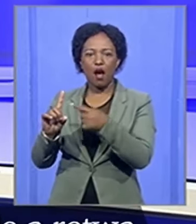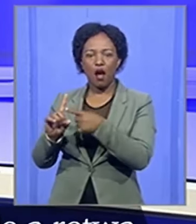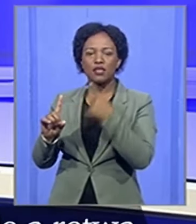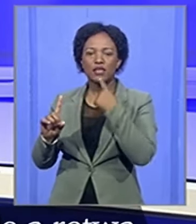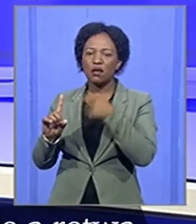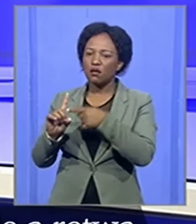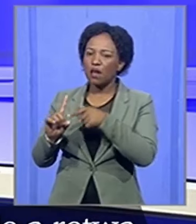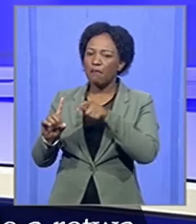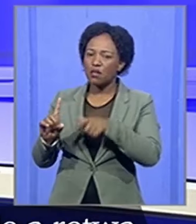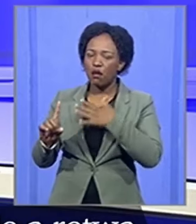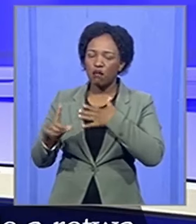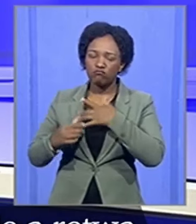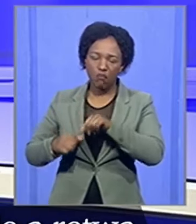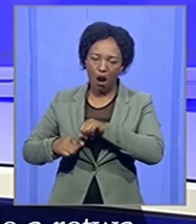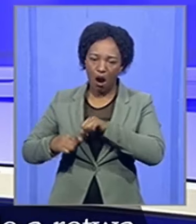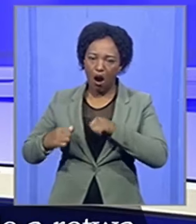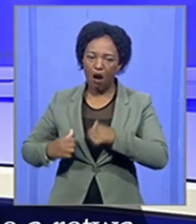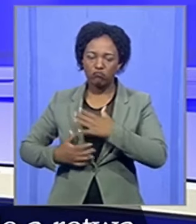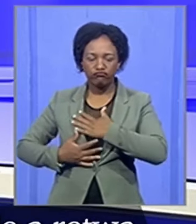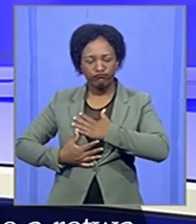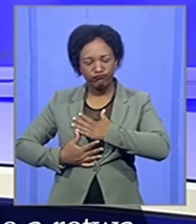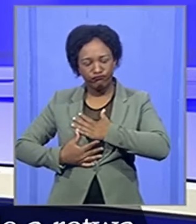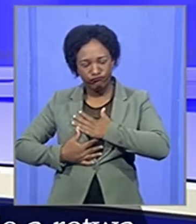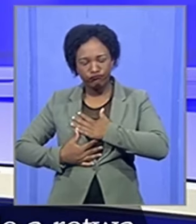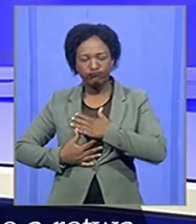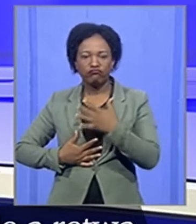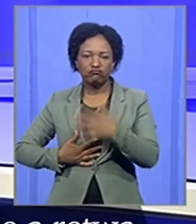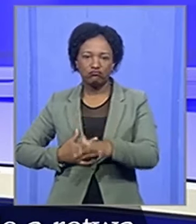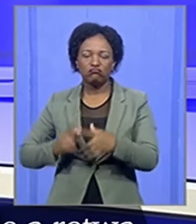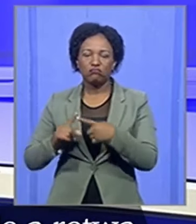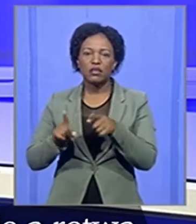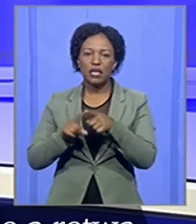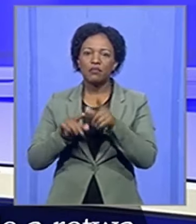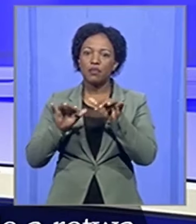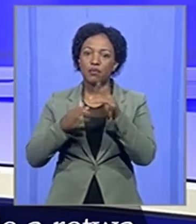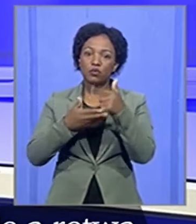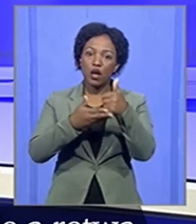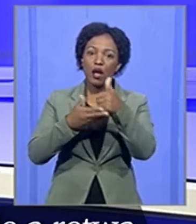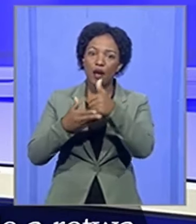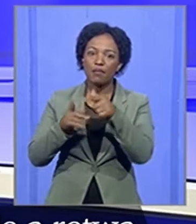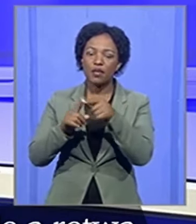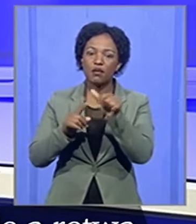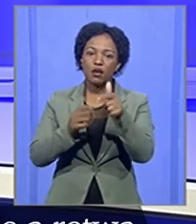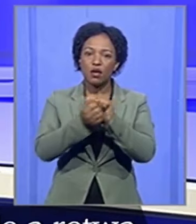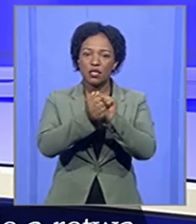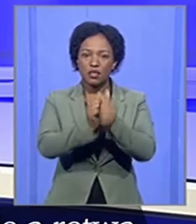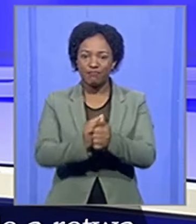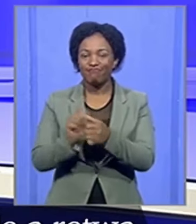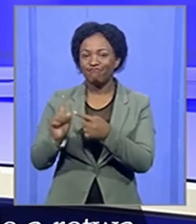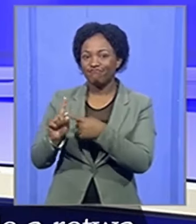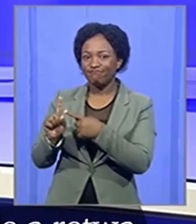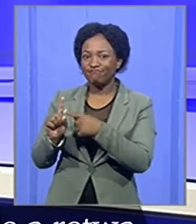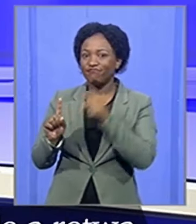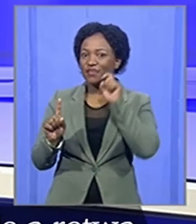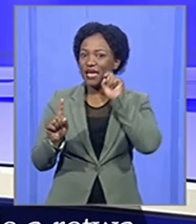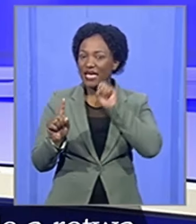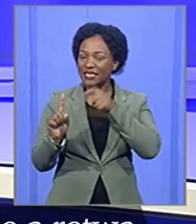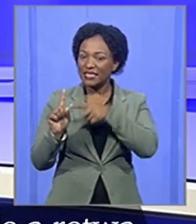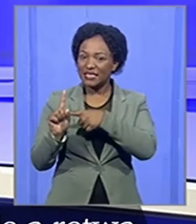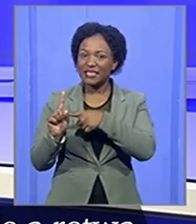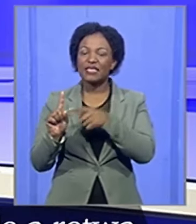e botse le yo a bego a na le kgahlego ya go thuša ba bangwe ka ntle ga dipapadi. Thobela wa mengwage